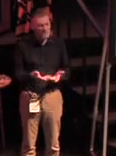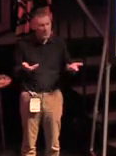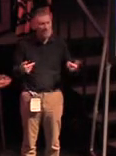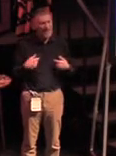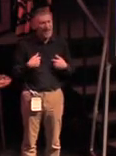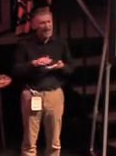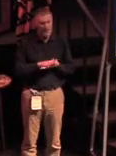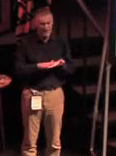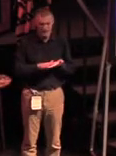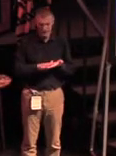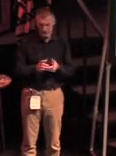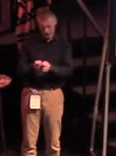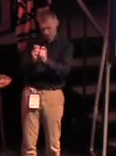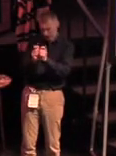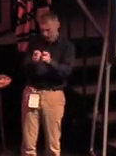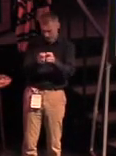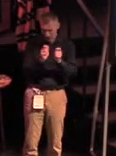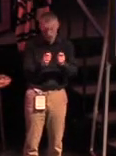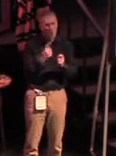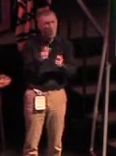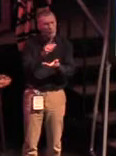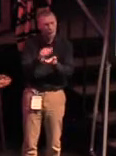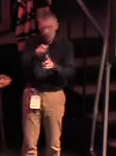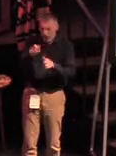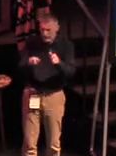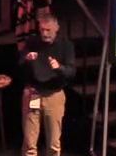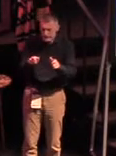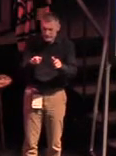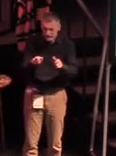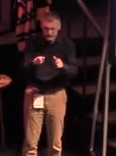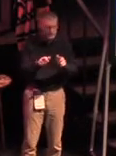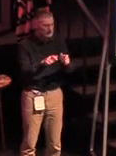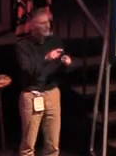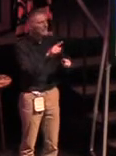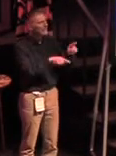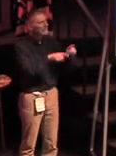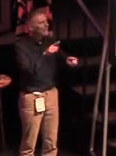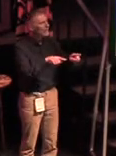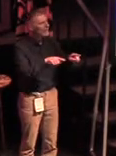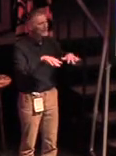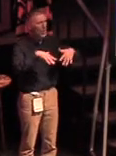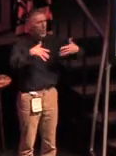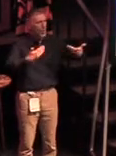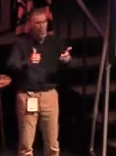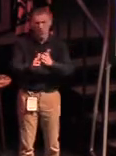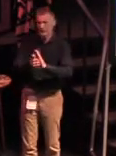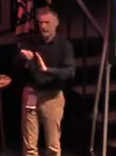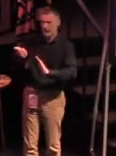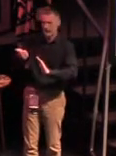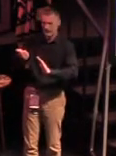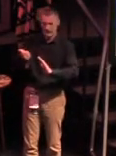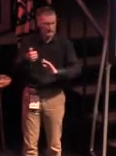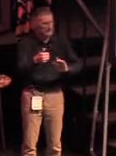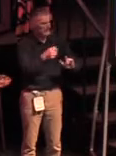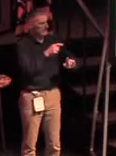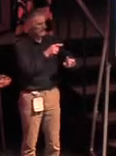me to compromise. Well, you're asking me to put diversity and talent and make them compete. Like, that's not fair. Surely we want the best people